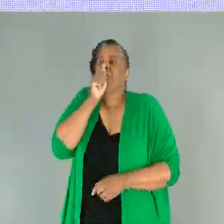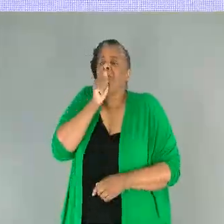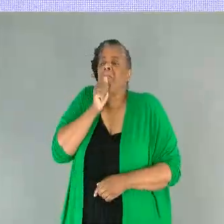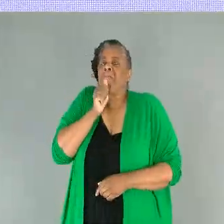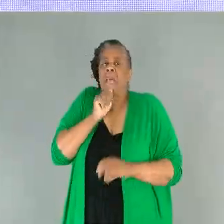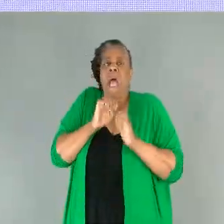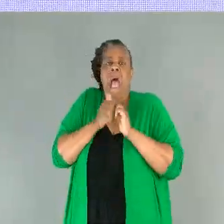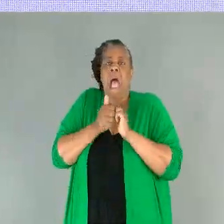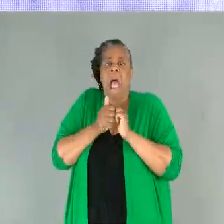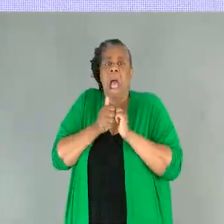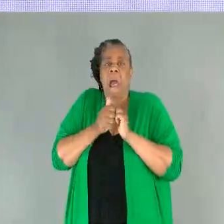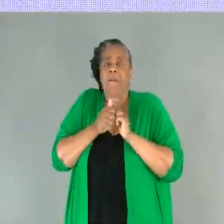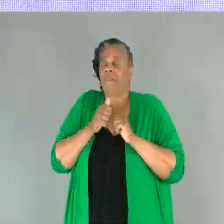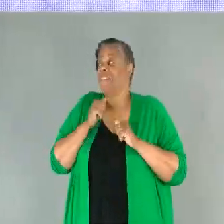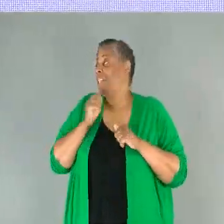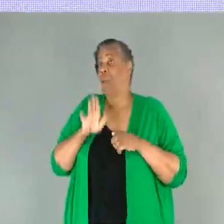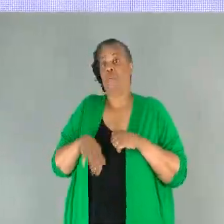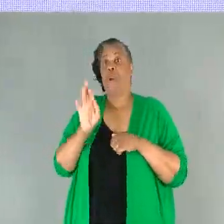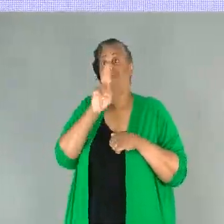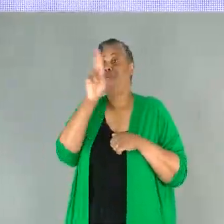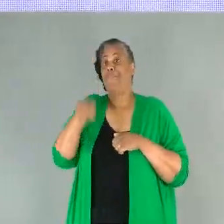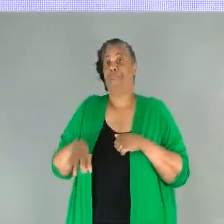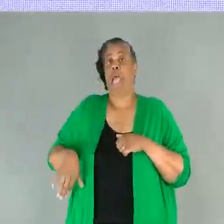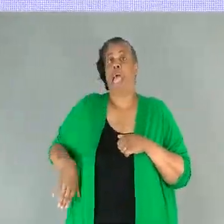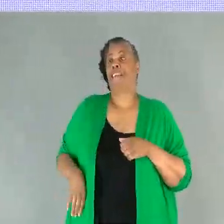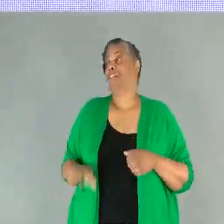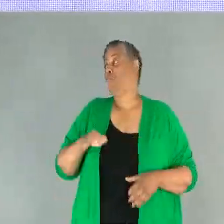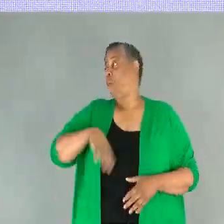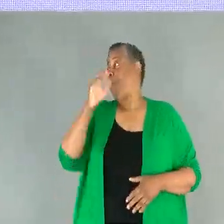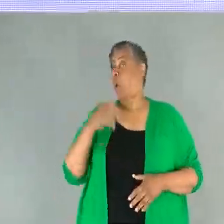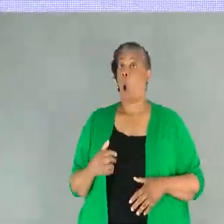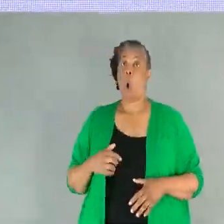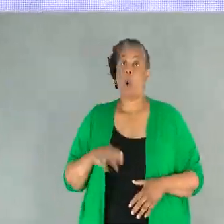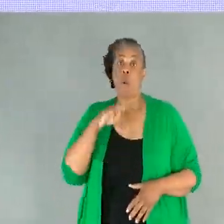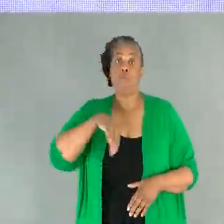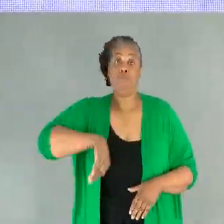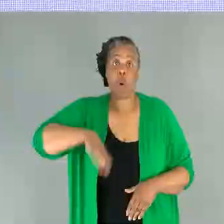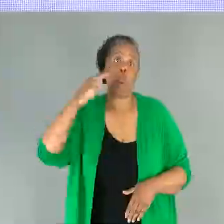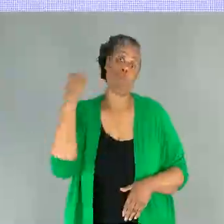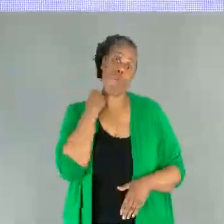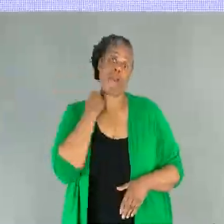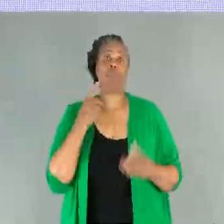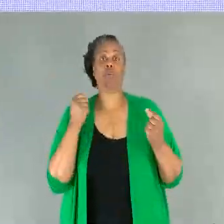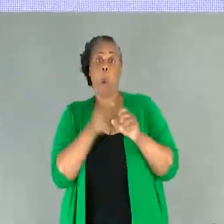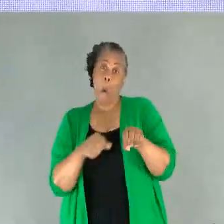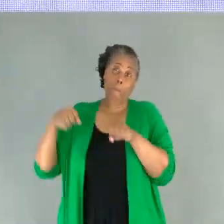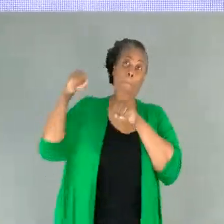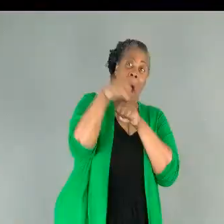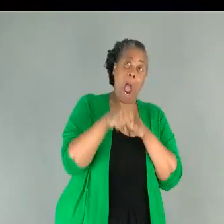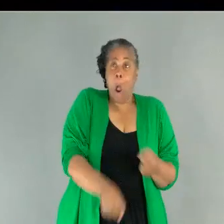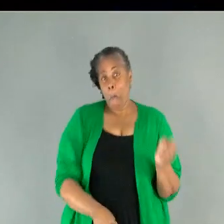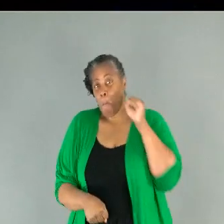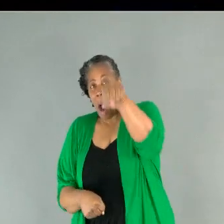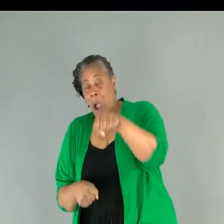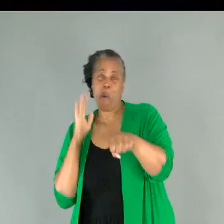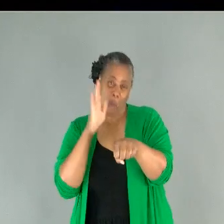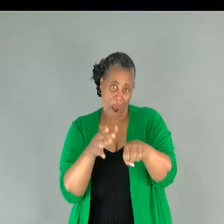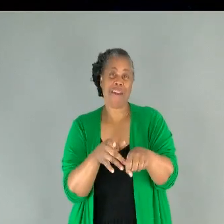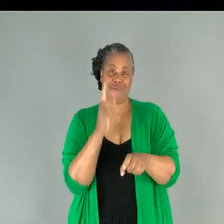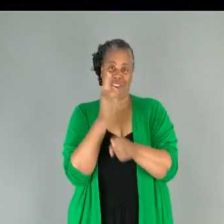She didn't grow up in Roxbury. She didn't grow up in Brockton. Y'all would have punched someone. And let me